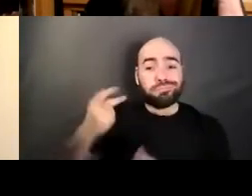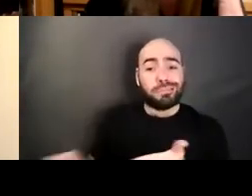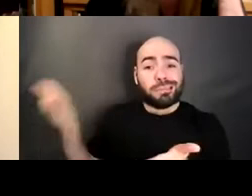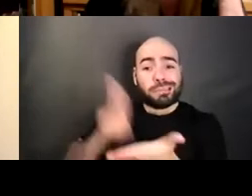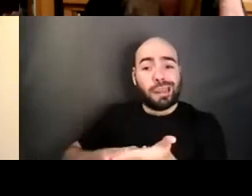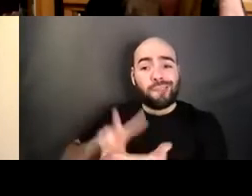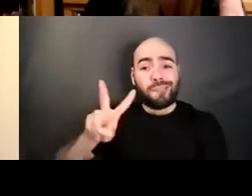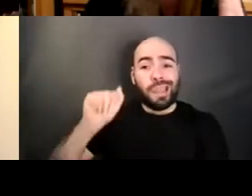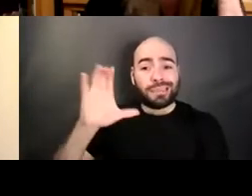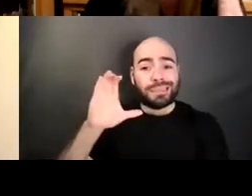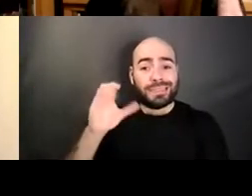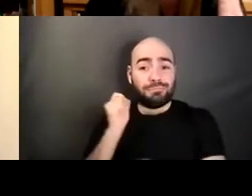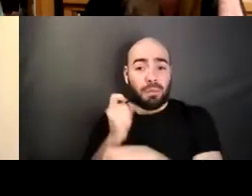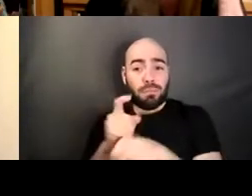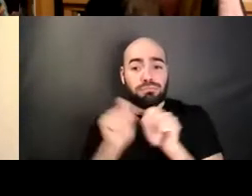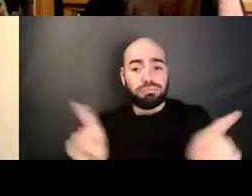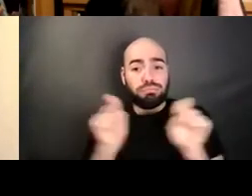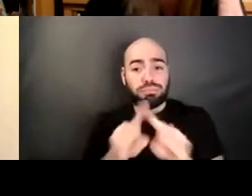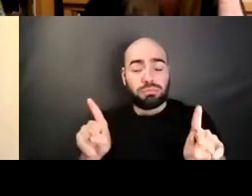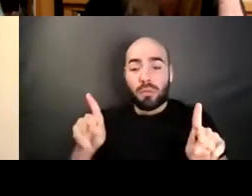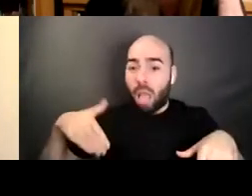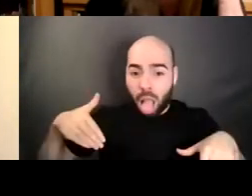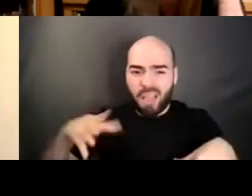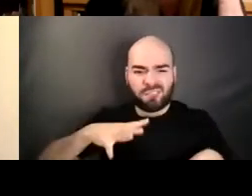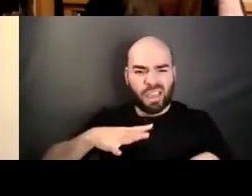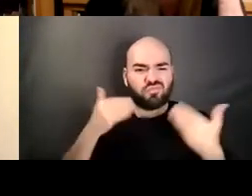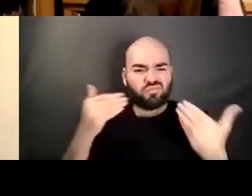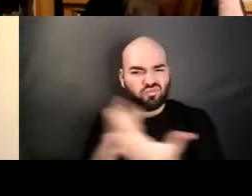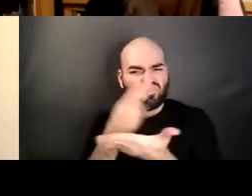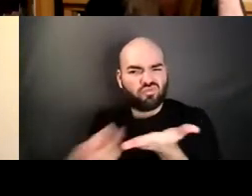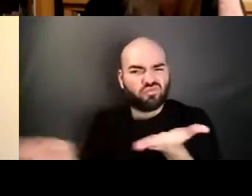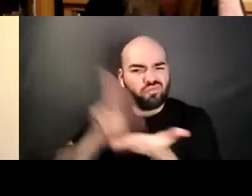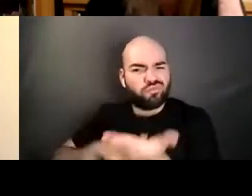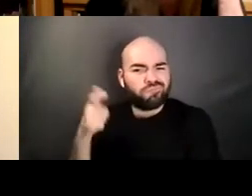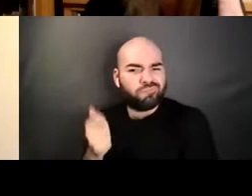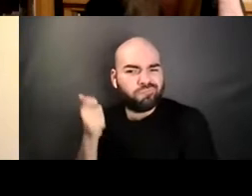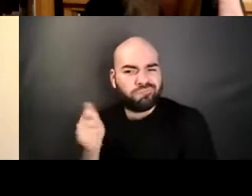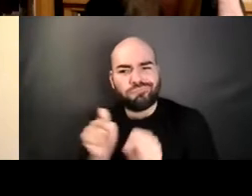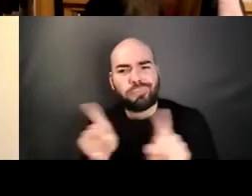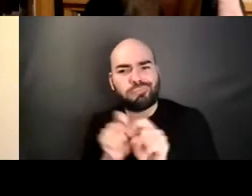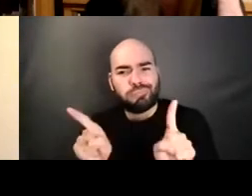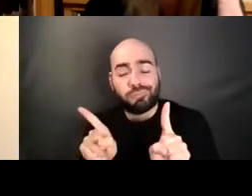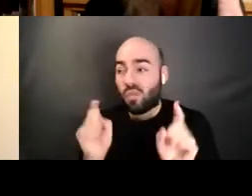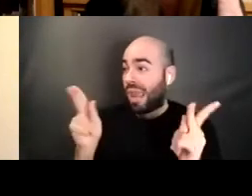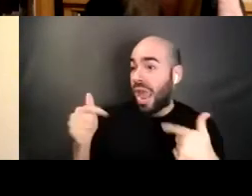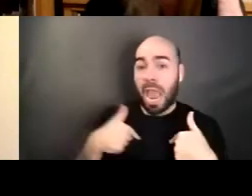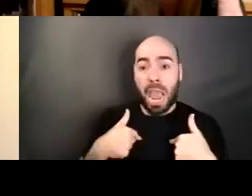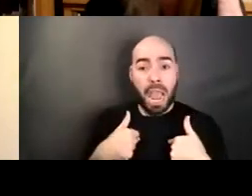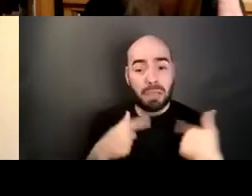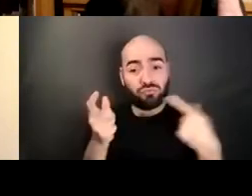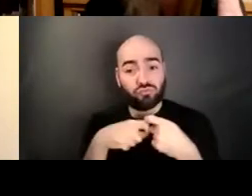definitely please feel free to sign up. So with that, I'm going to wrap the